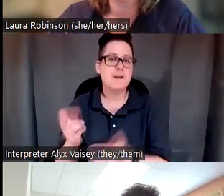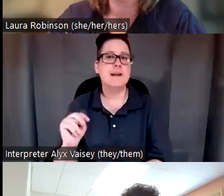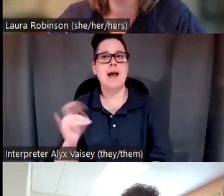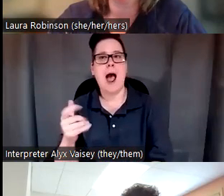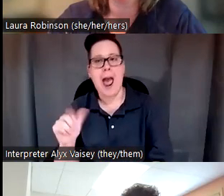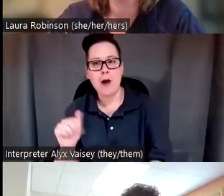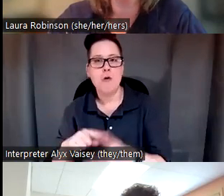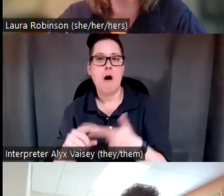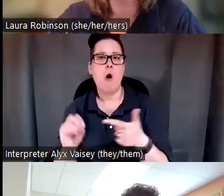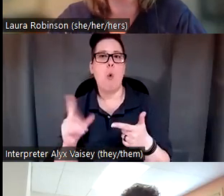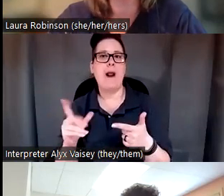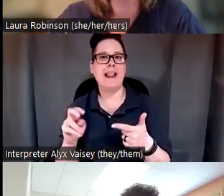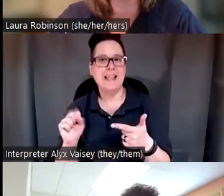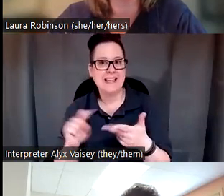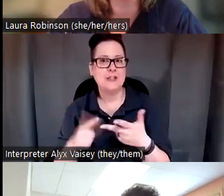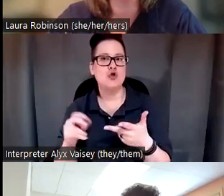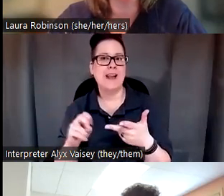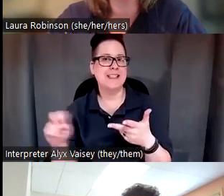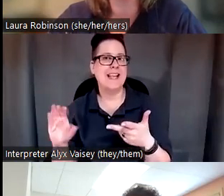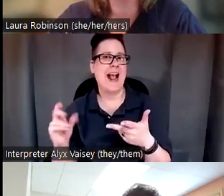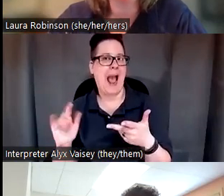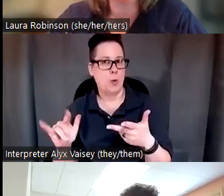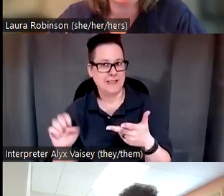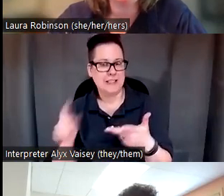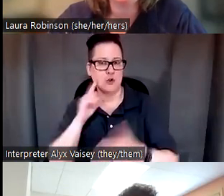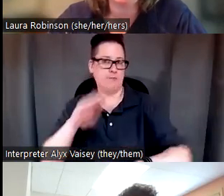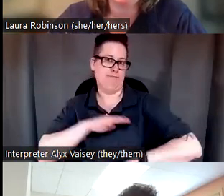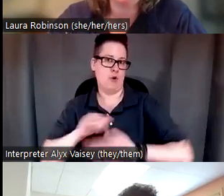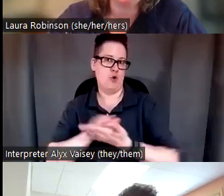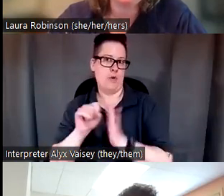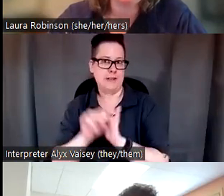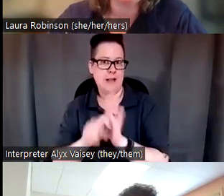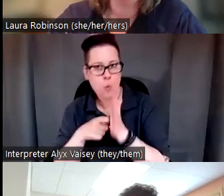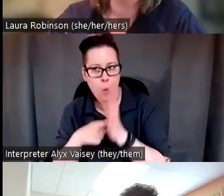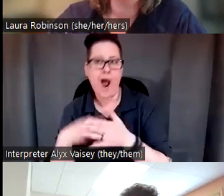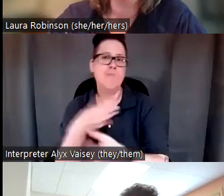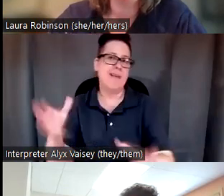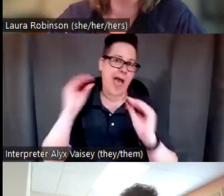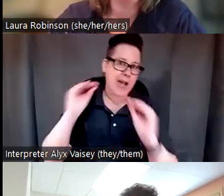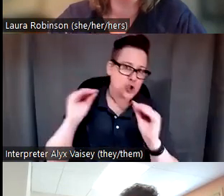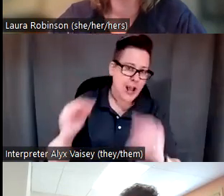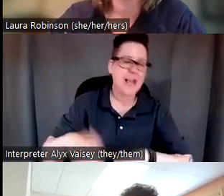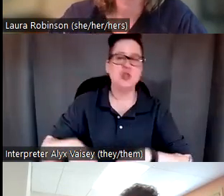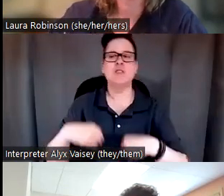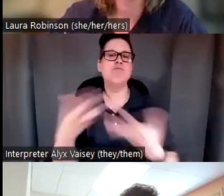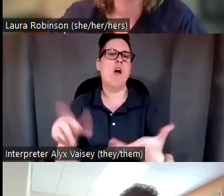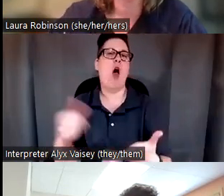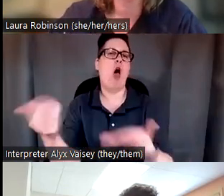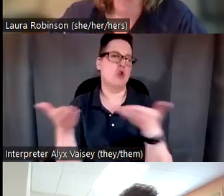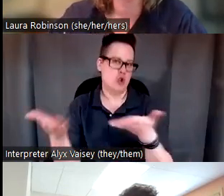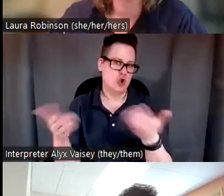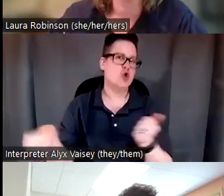Orleans, and Genesee counties to meet New York State requirements, provide education and other services identified by Big Lakes and the